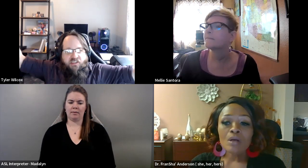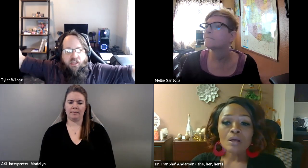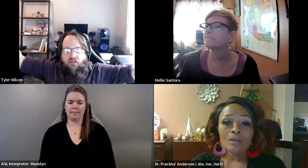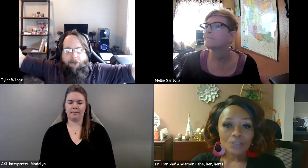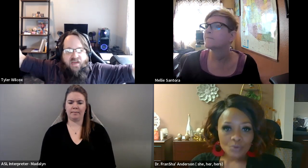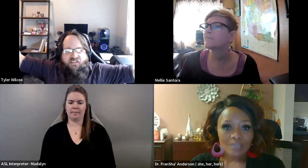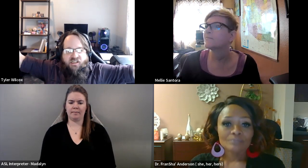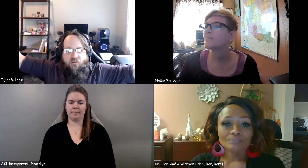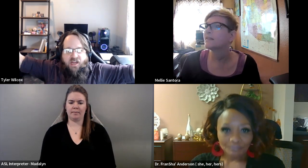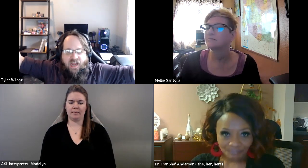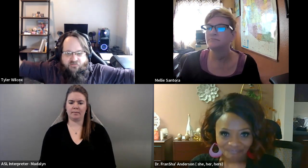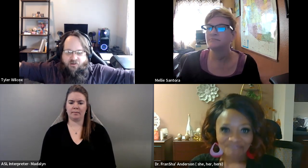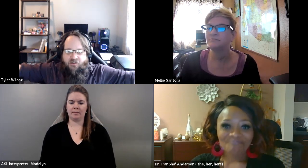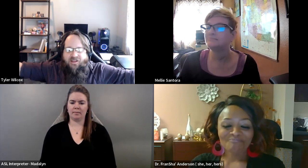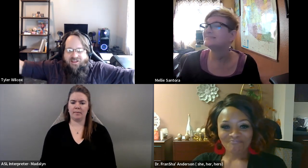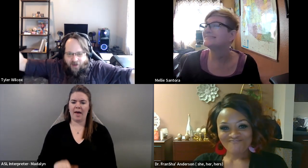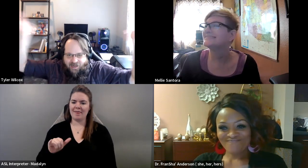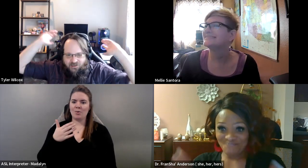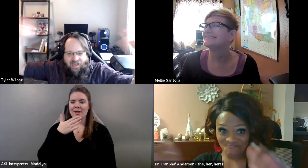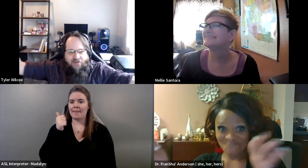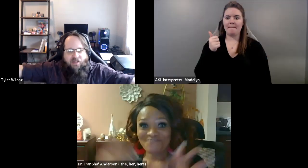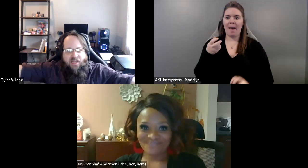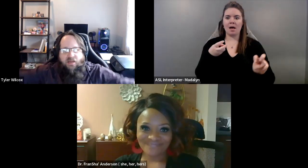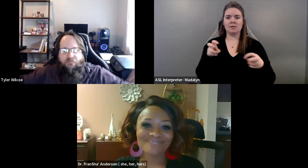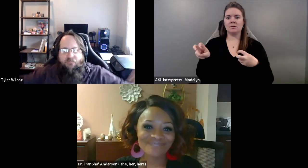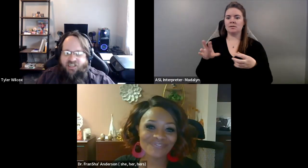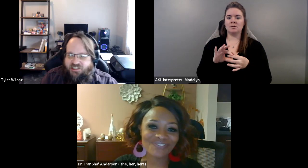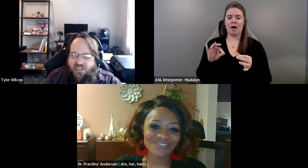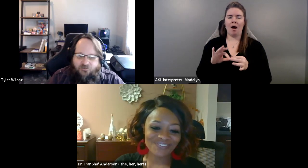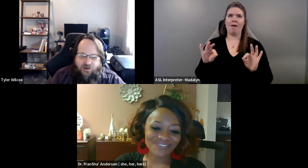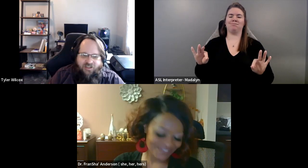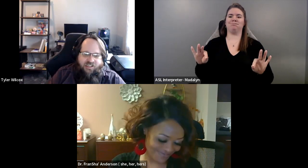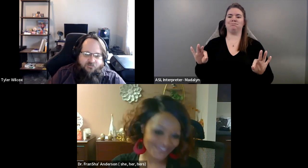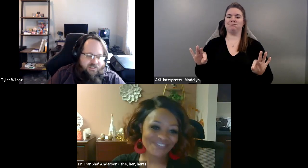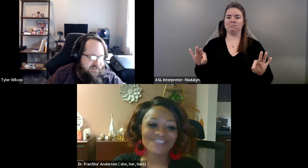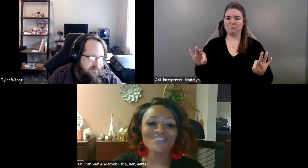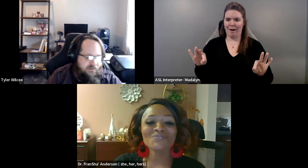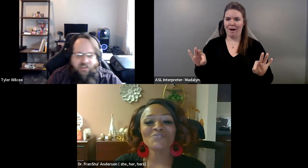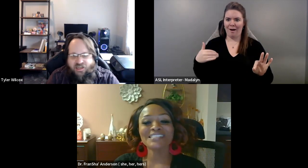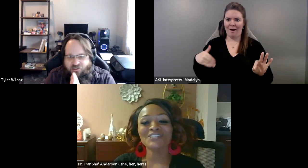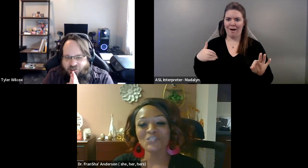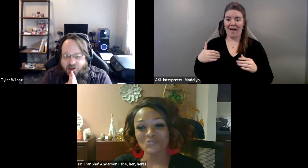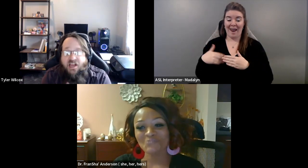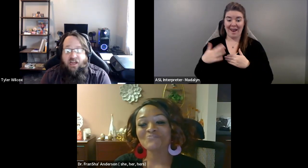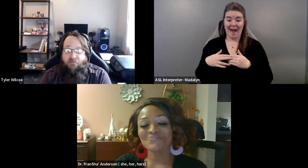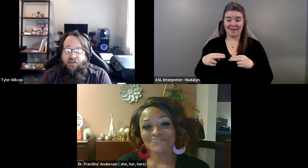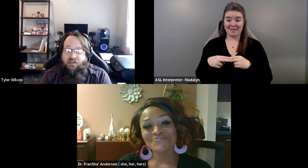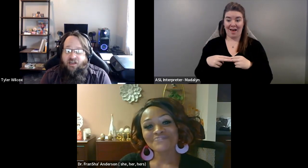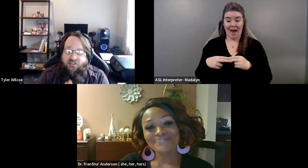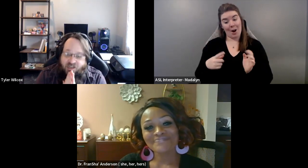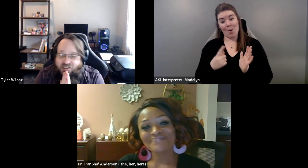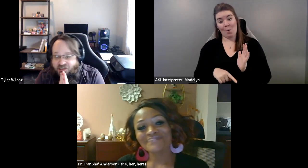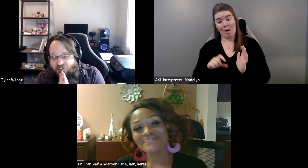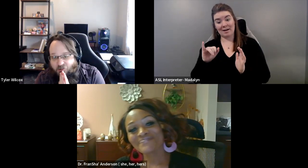That was like the best segue ever. I could not have planned that, because the next slide that we're on says, what does the silk actually do? And I'm